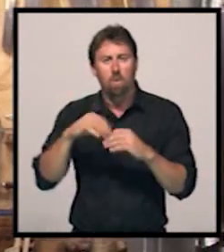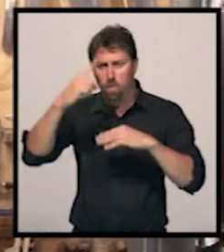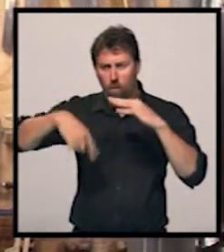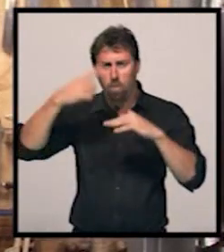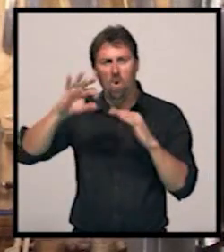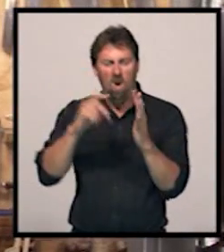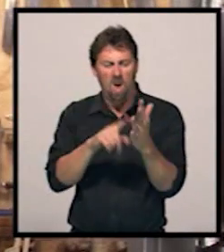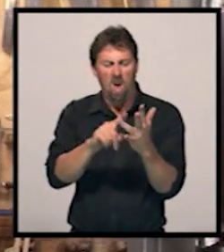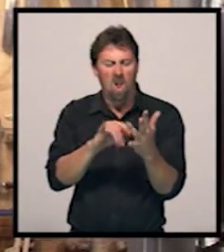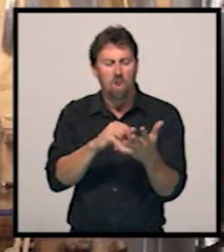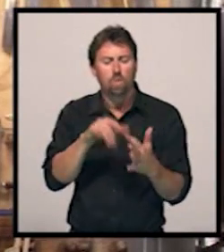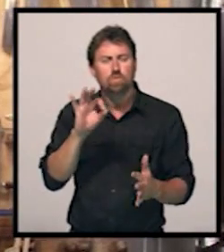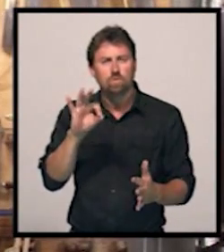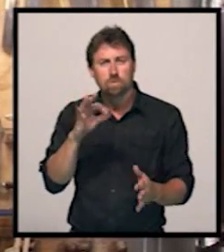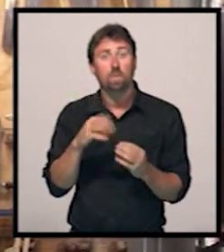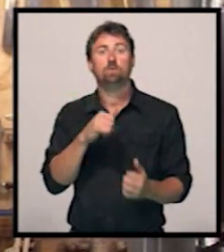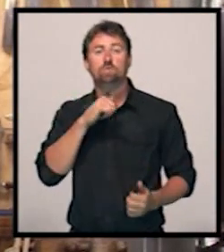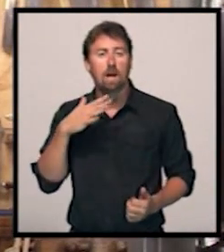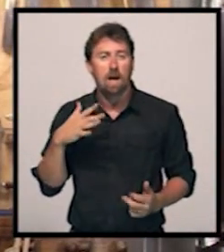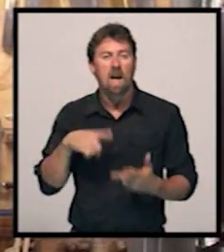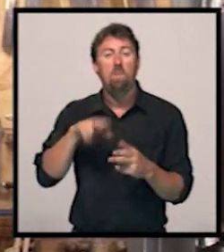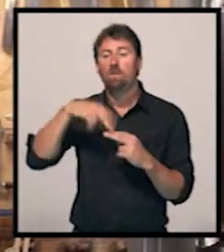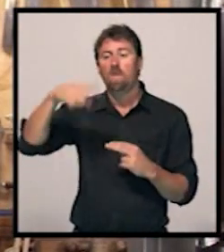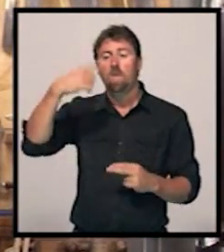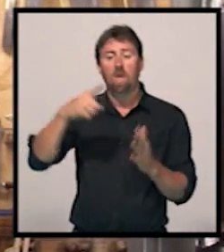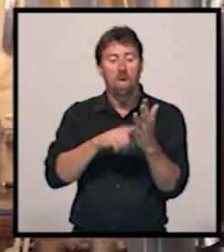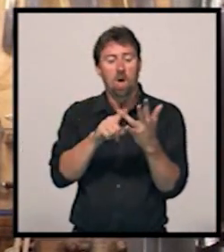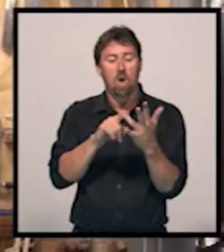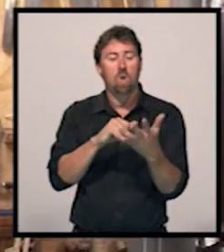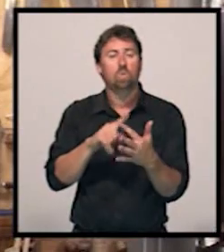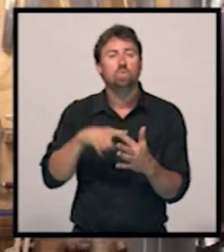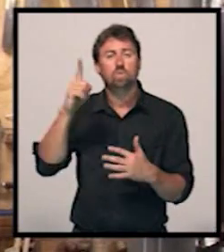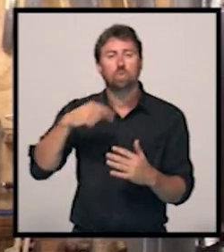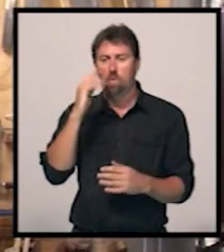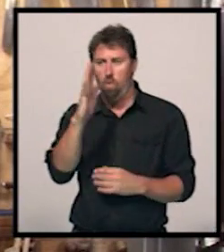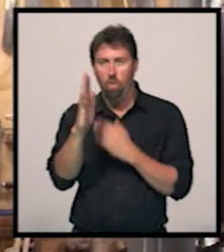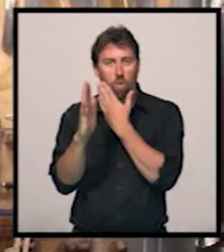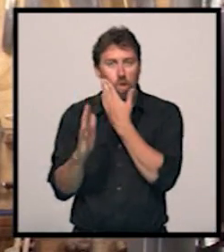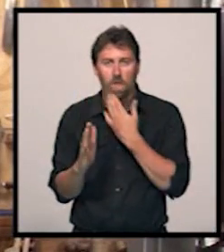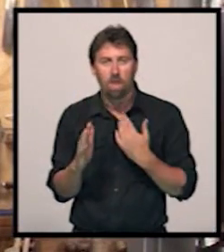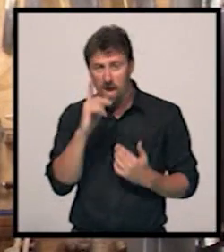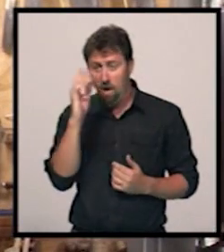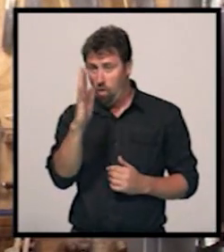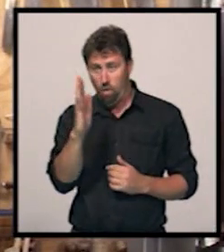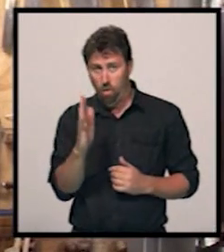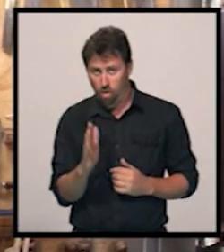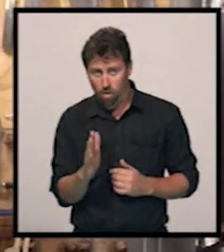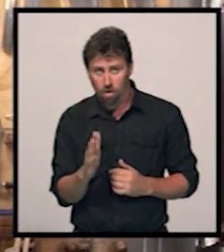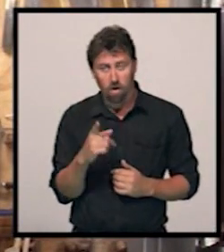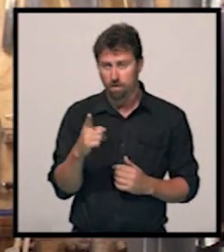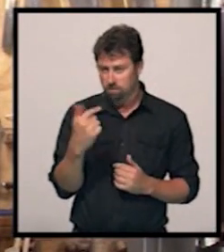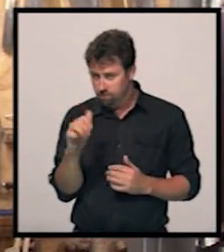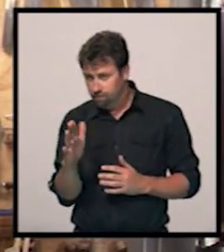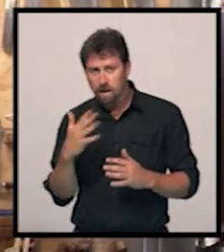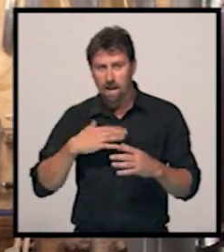not, you can get a bit of wander. And if your bandsaw tracks, which is it goes offline sometimes, you've got to compensate with